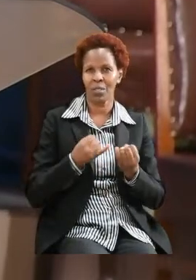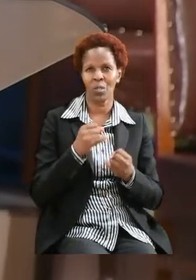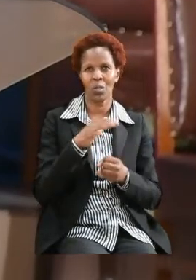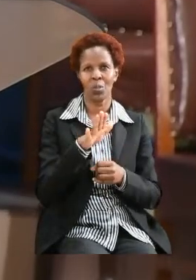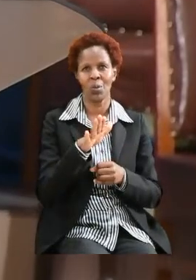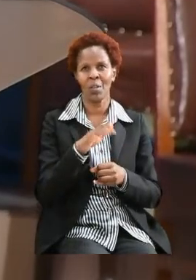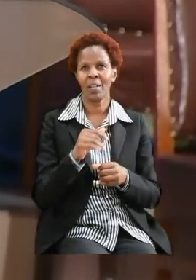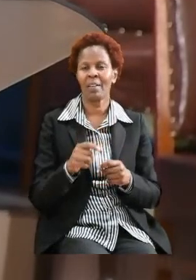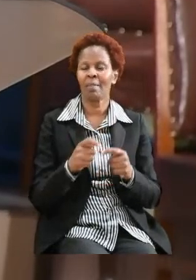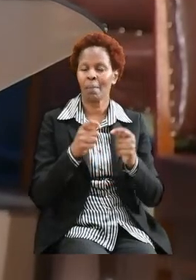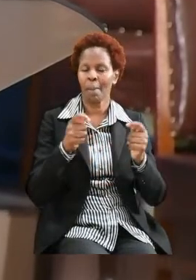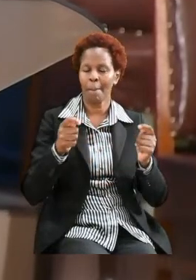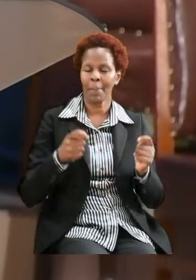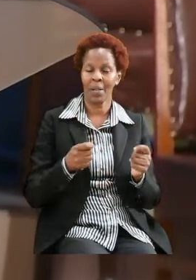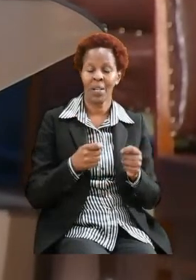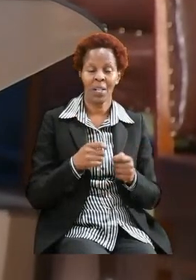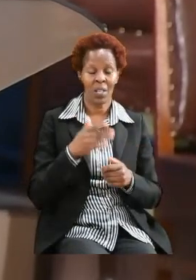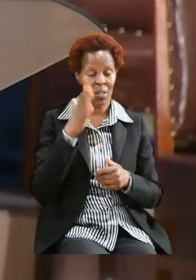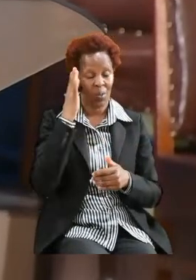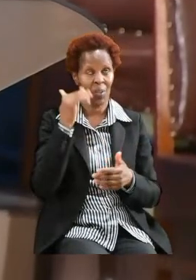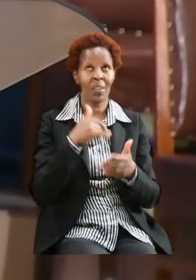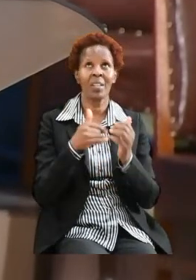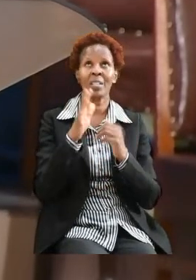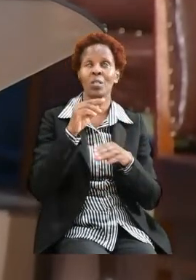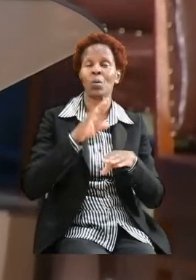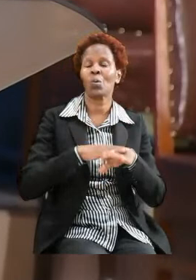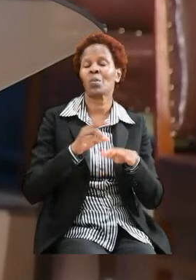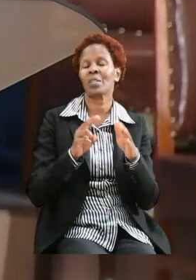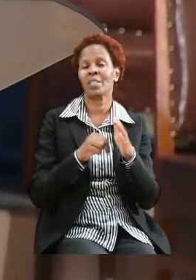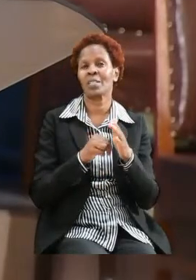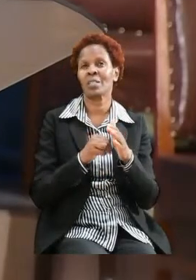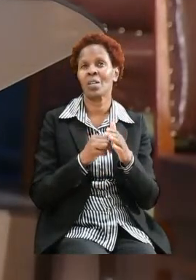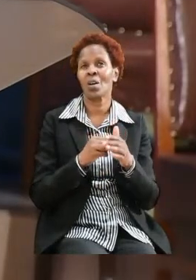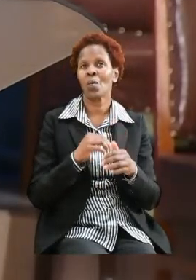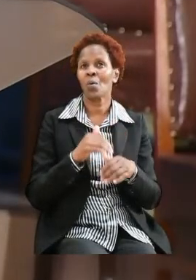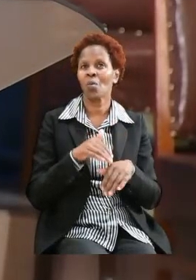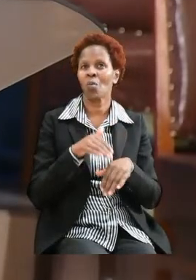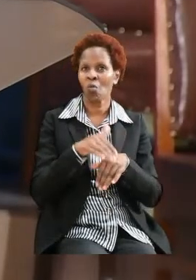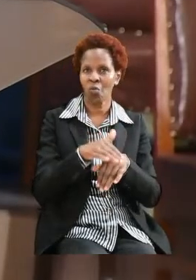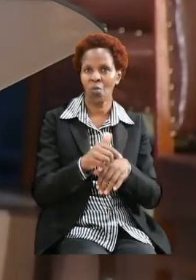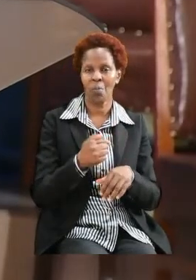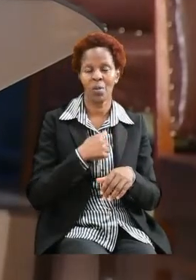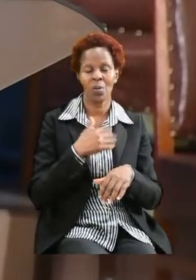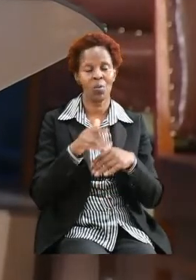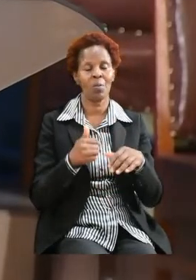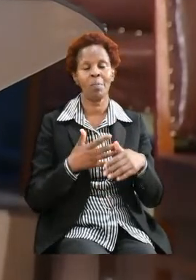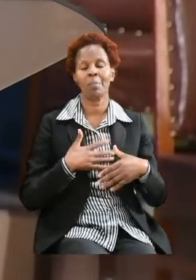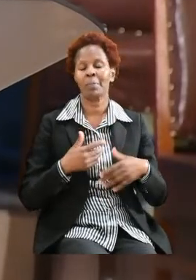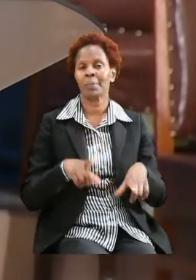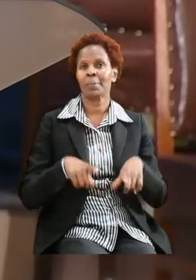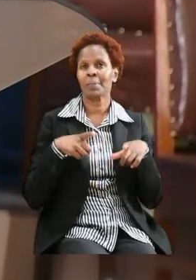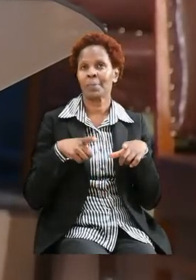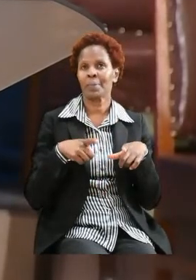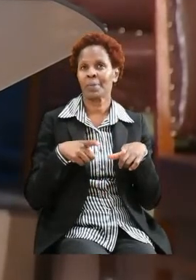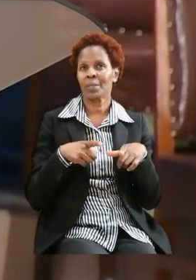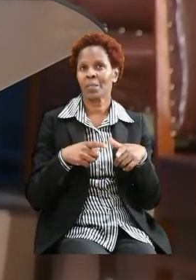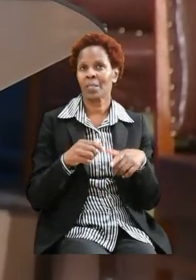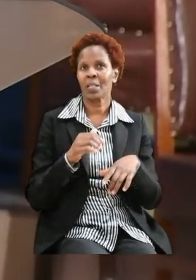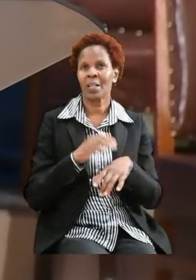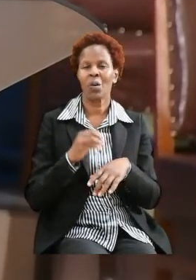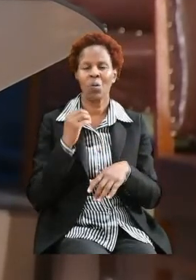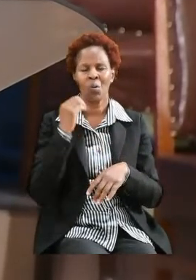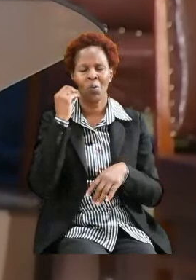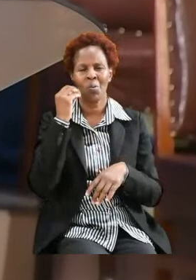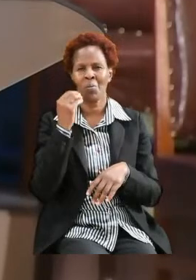the brim. I know that your goodness and love will be with me all my life, and your house will be my home as long as I